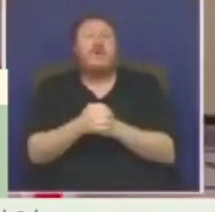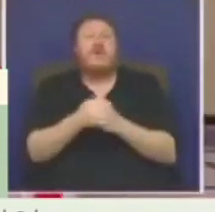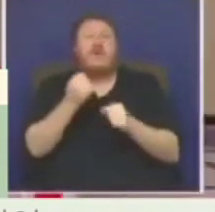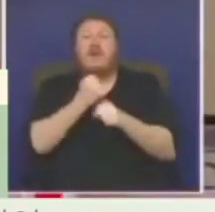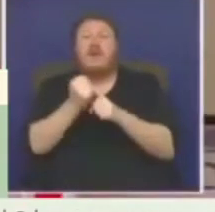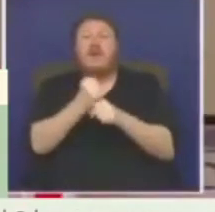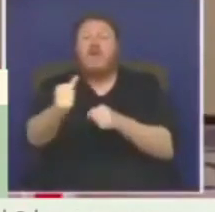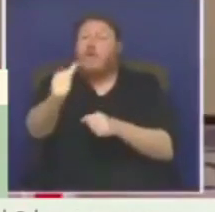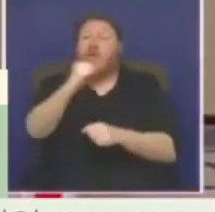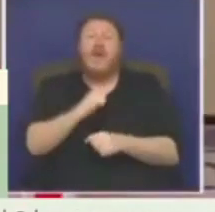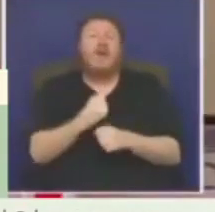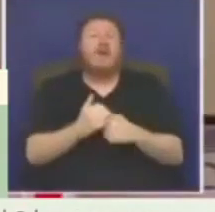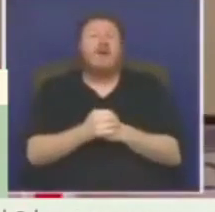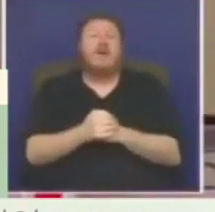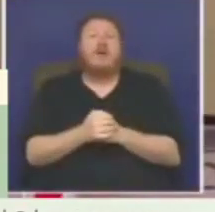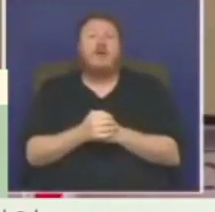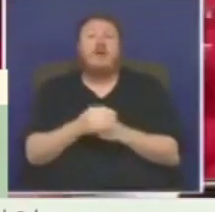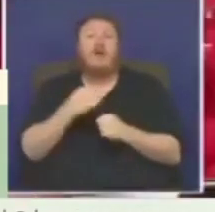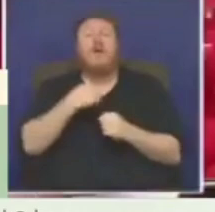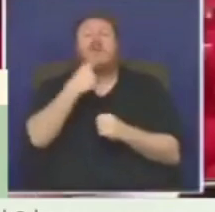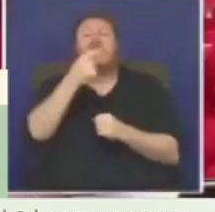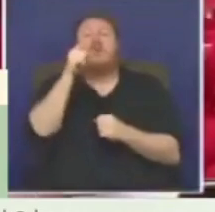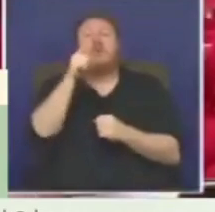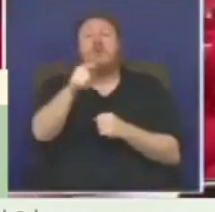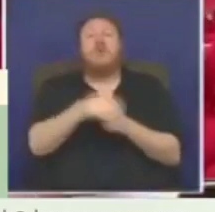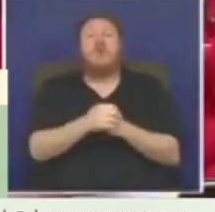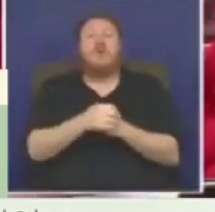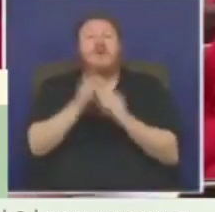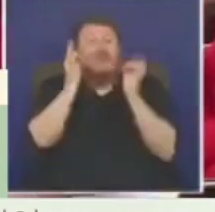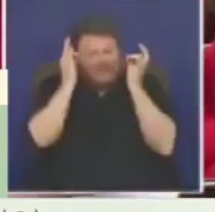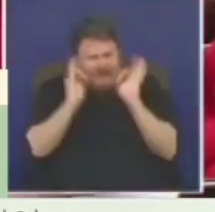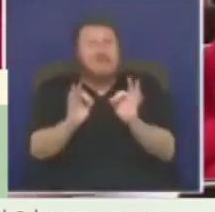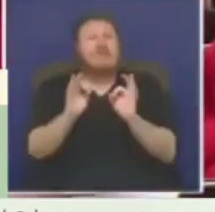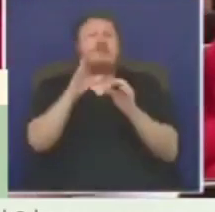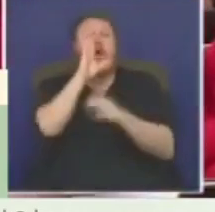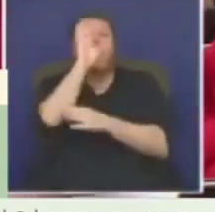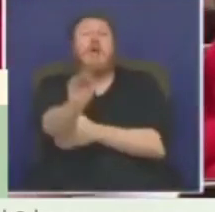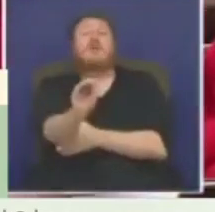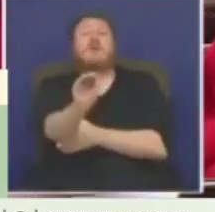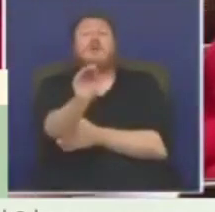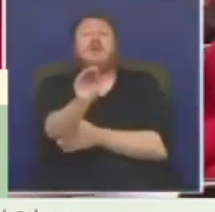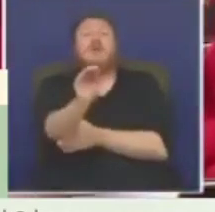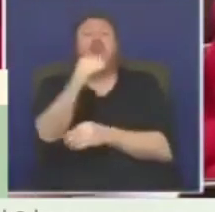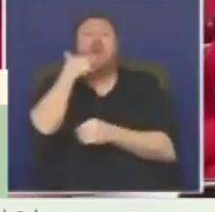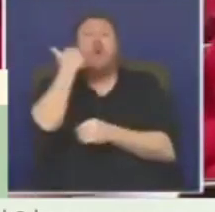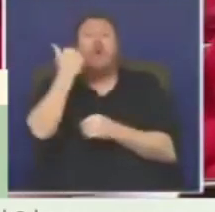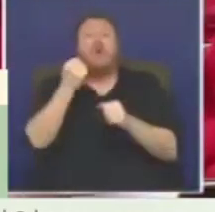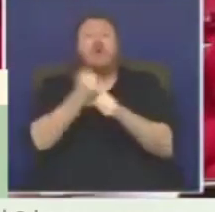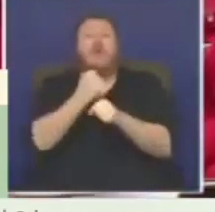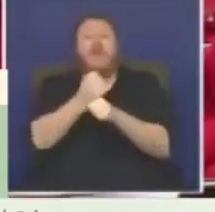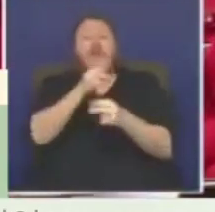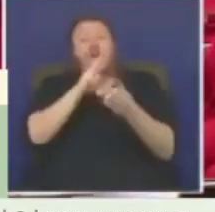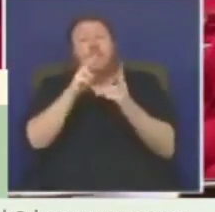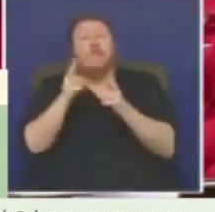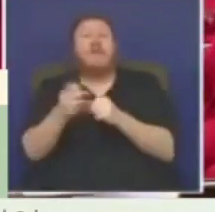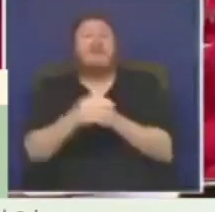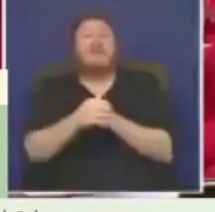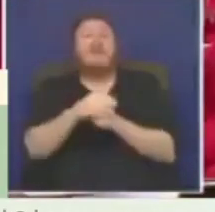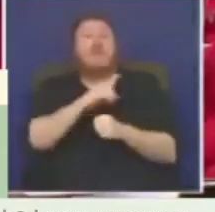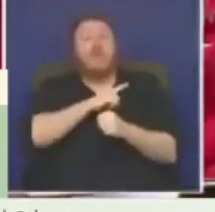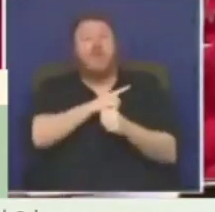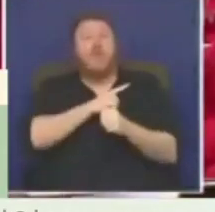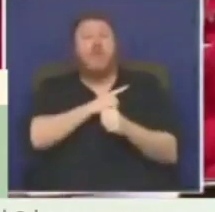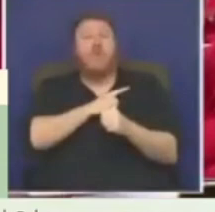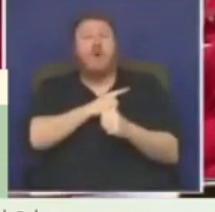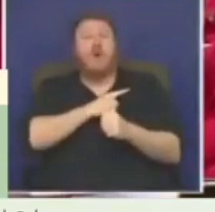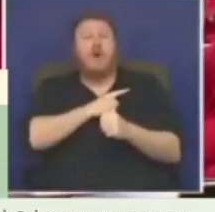to us. So I'm saying to you, we even asked, do you want to make amendments? Because we were passionate about